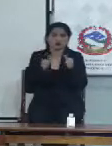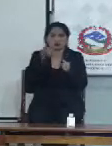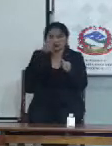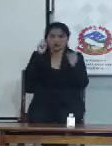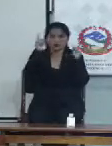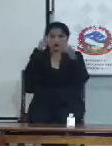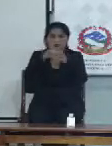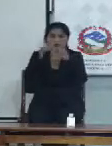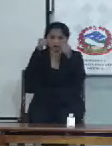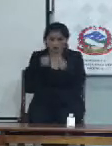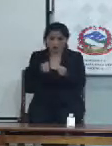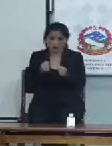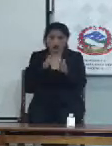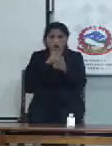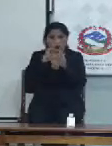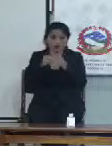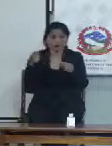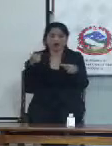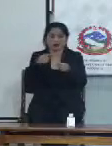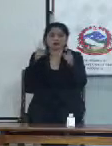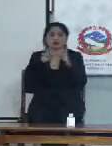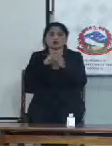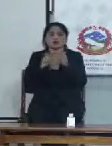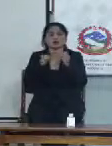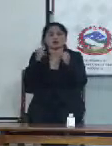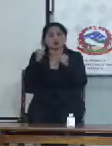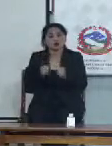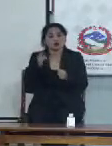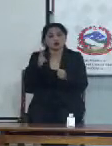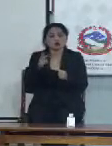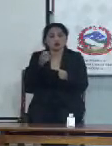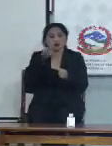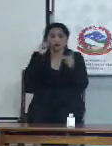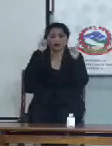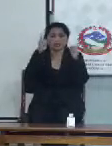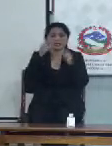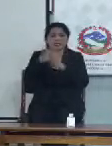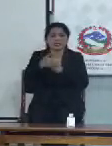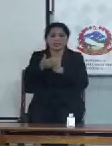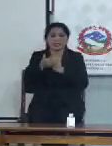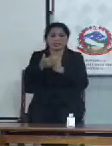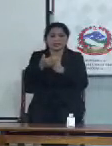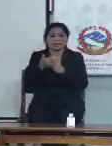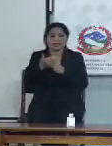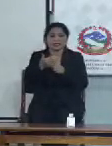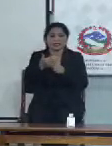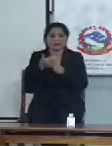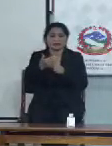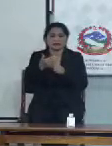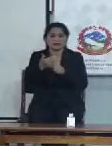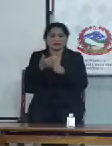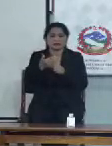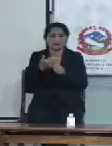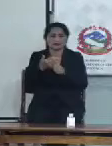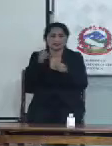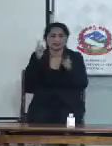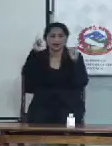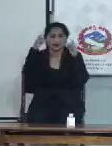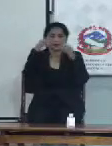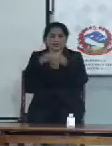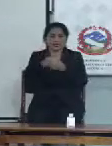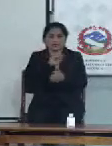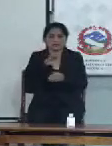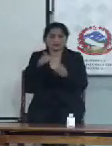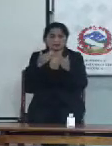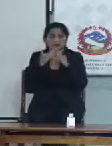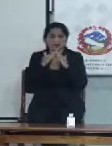in this guideline, what we have said is the Palika, this local government, can do the survey where they can